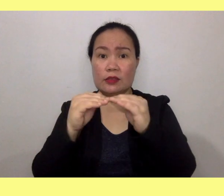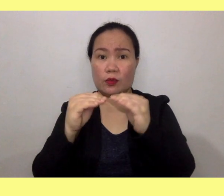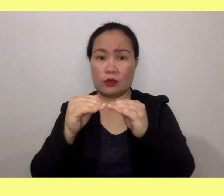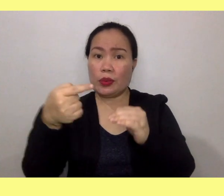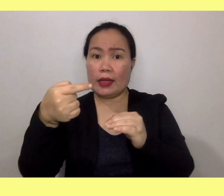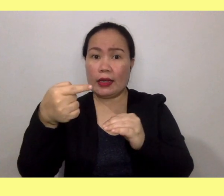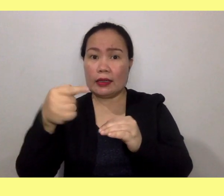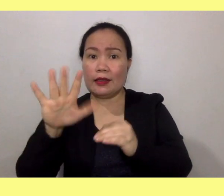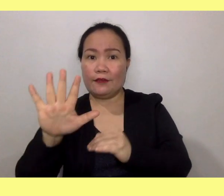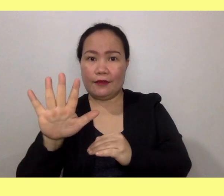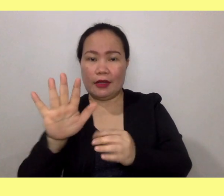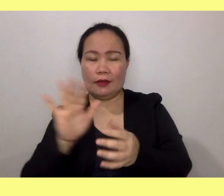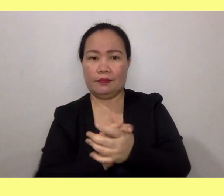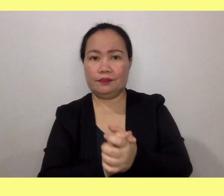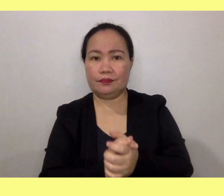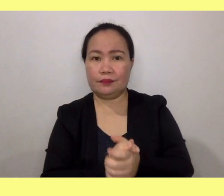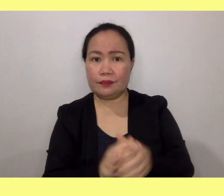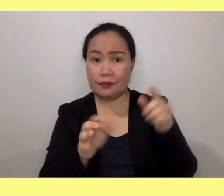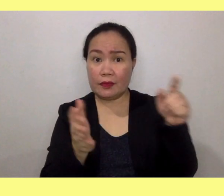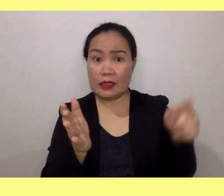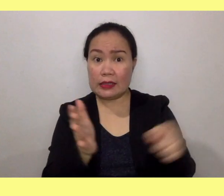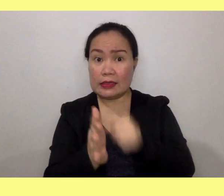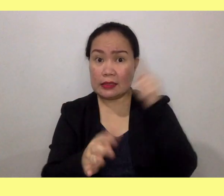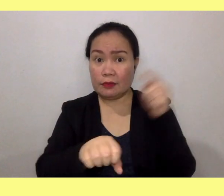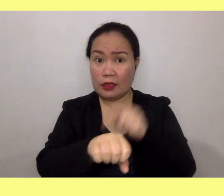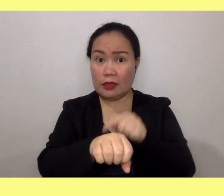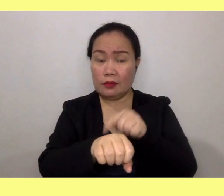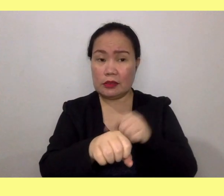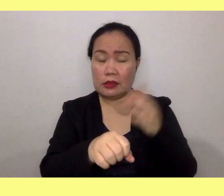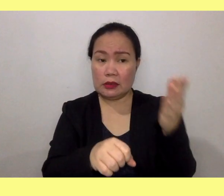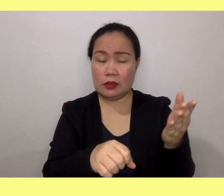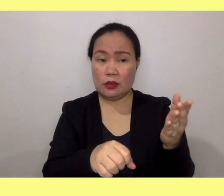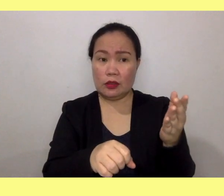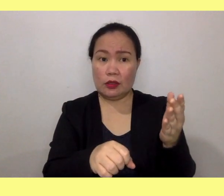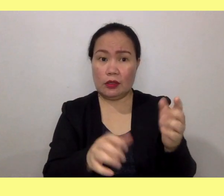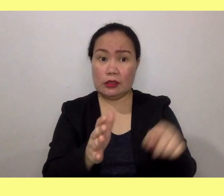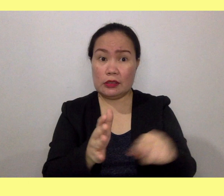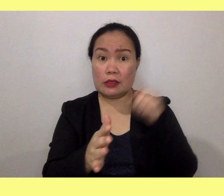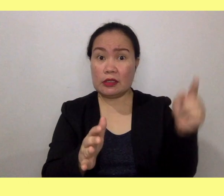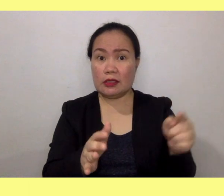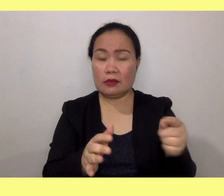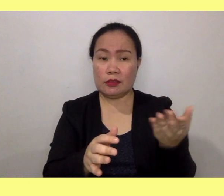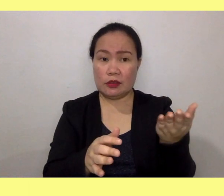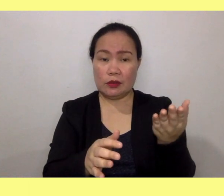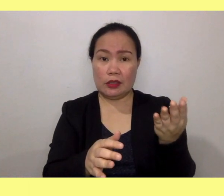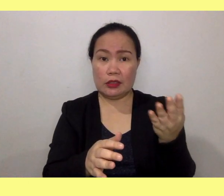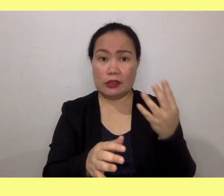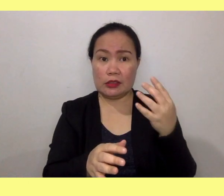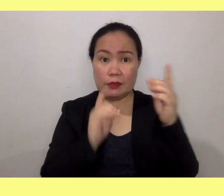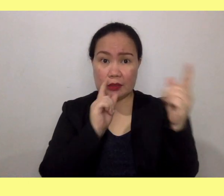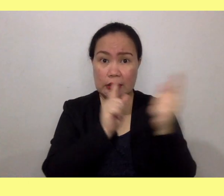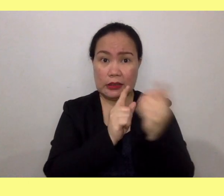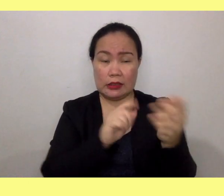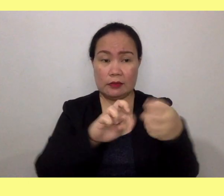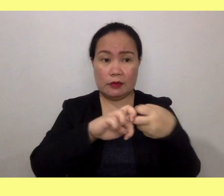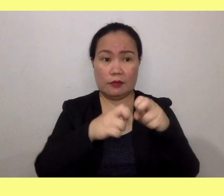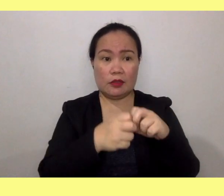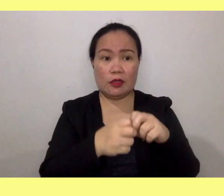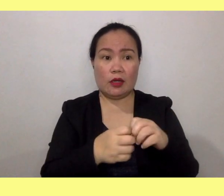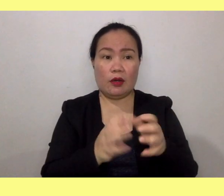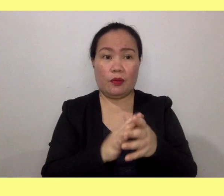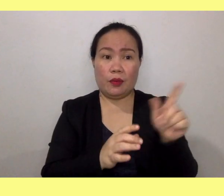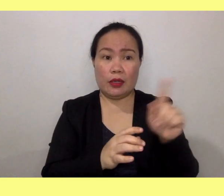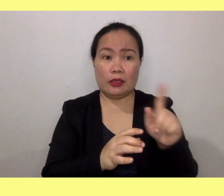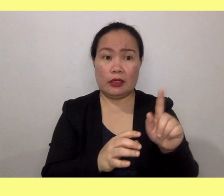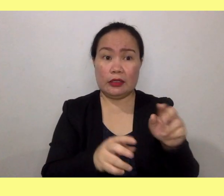baka ma-encounter nyo itong ganitong question. So, ano po ang gagawin natin? So, what are the values of y in y is